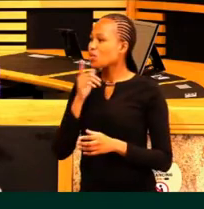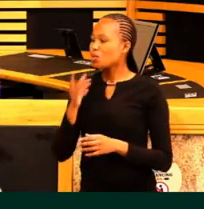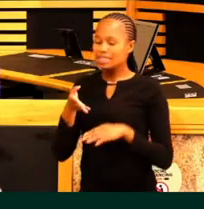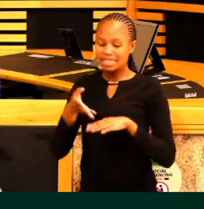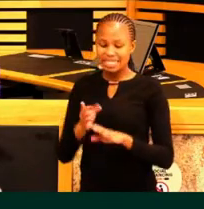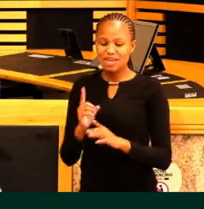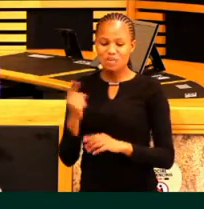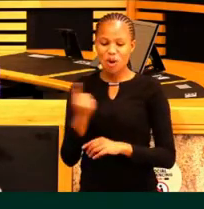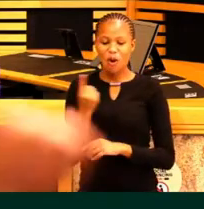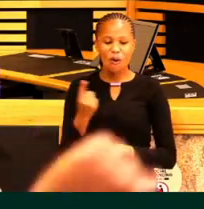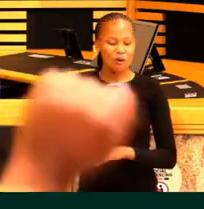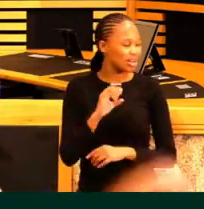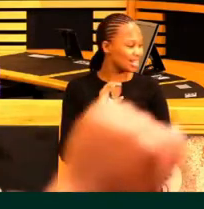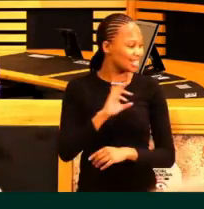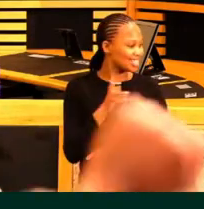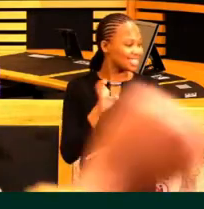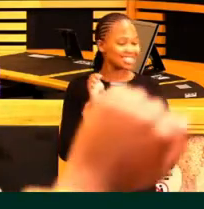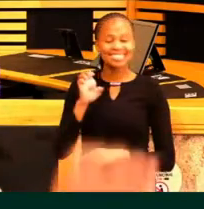always